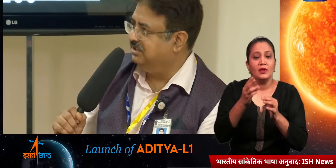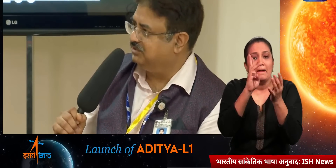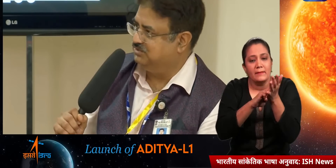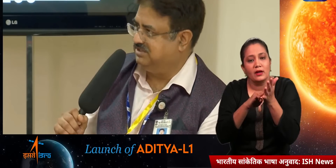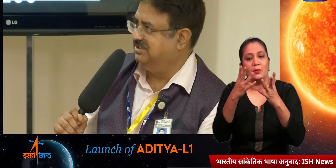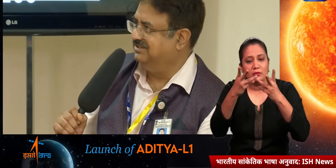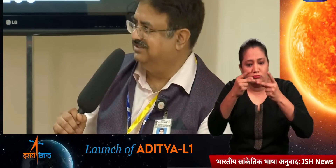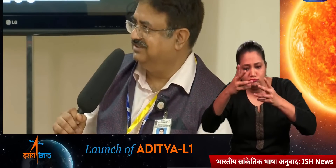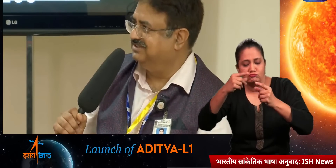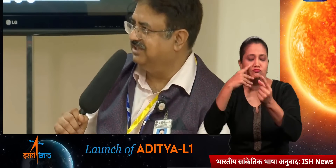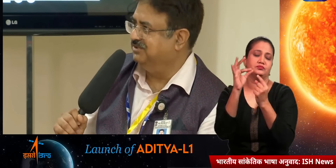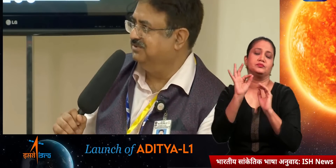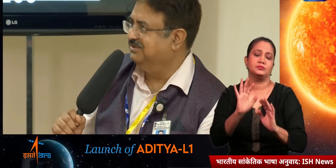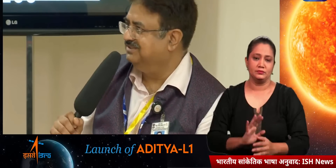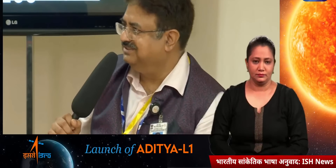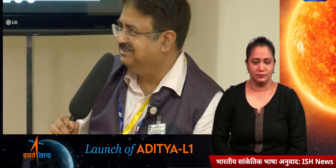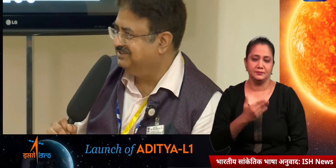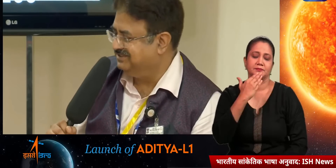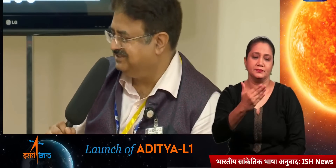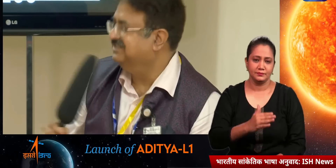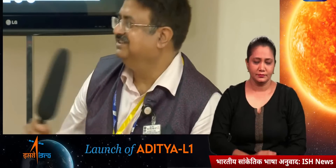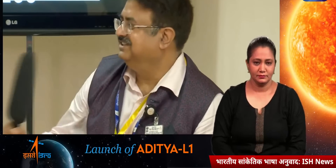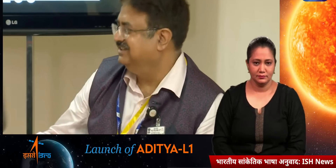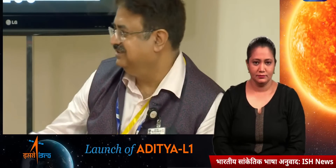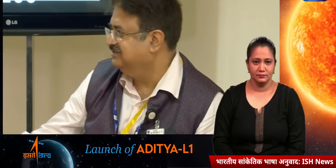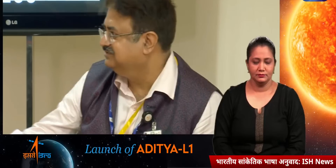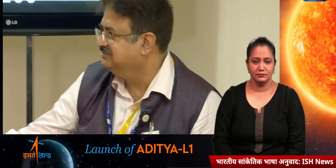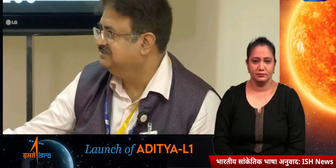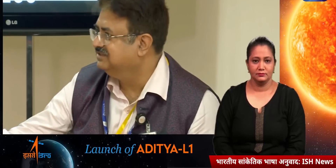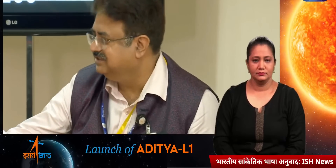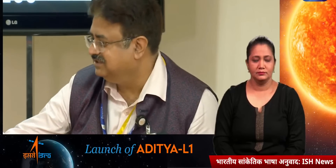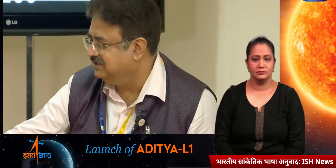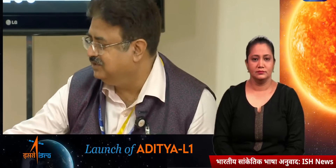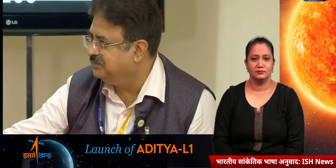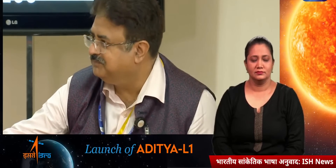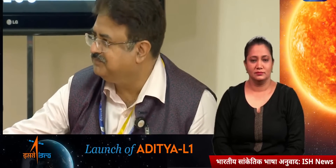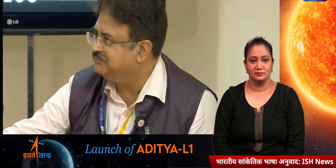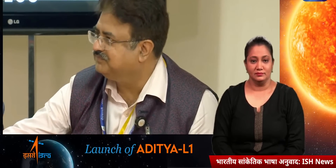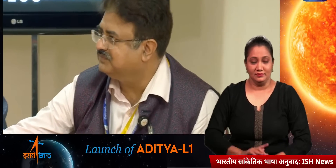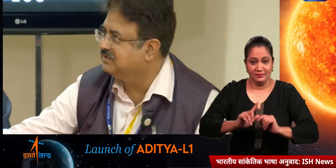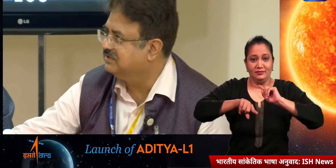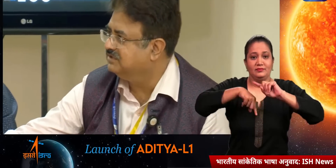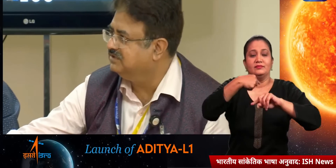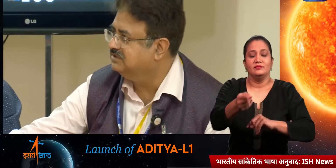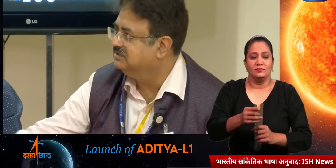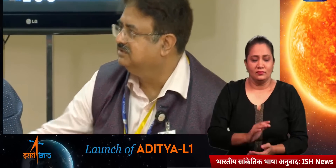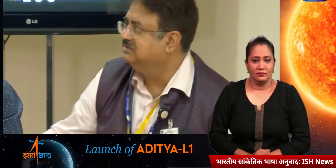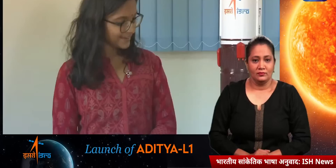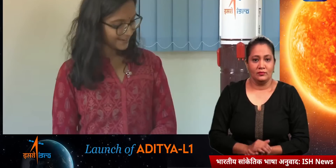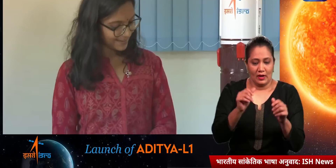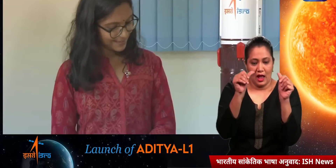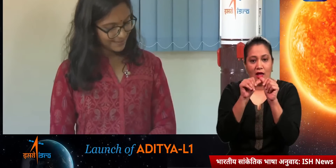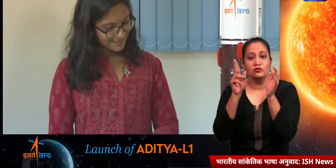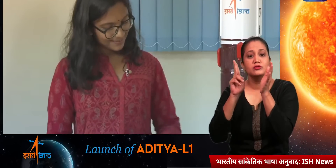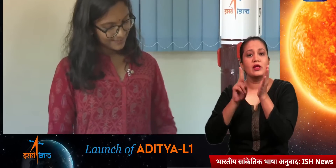be crucial. Thank you. Thank you very much, sir. So now we move on to Dr. Anuj